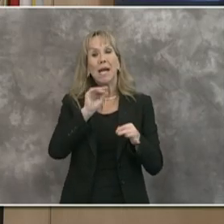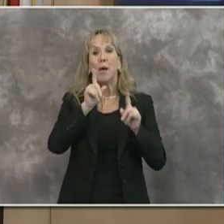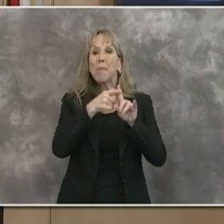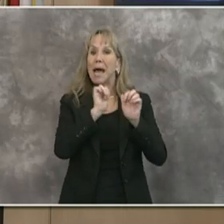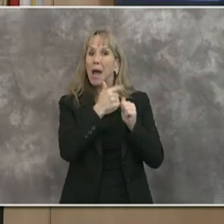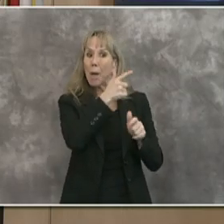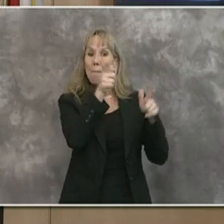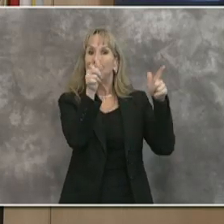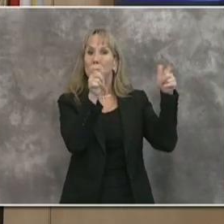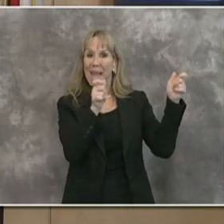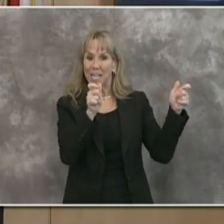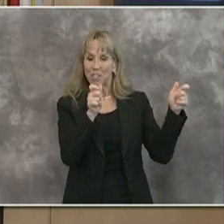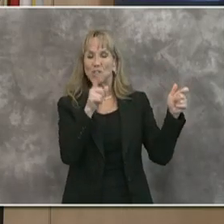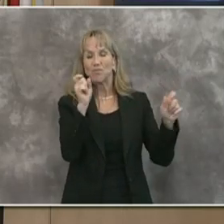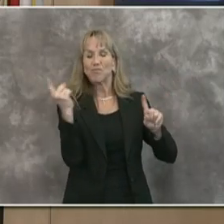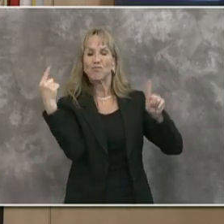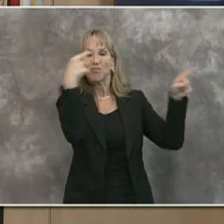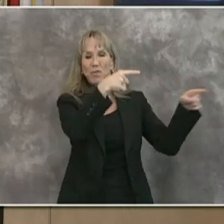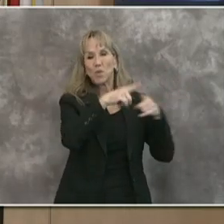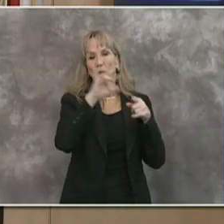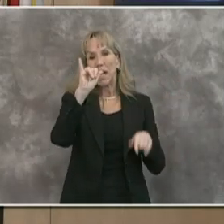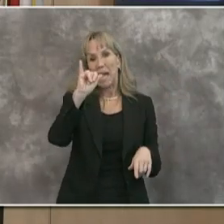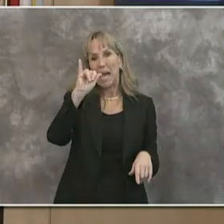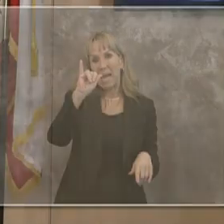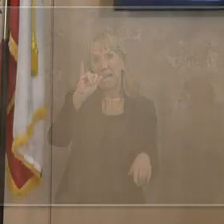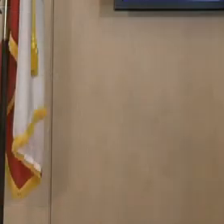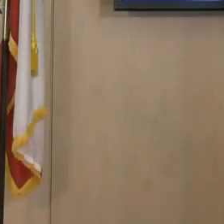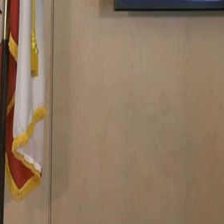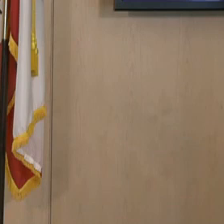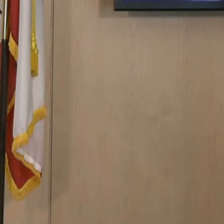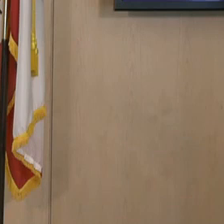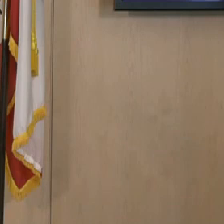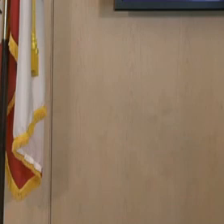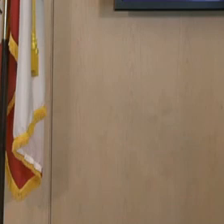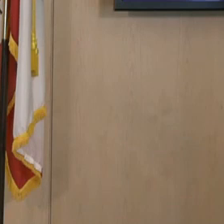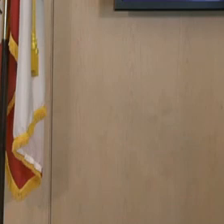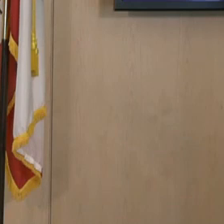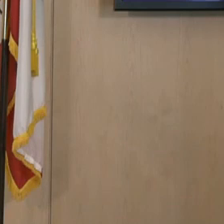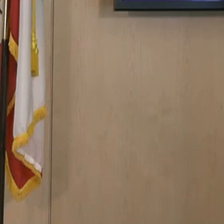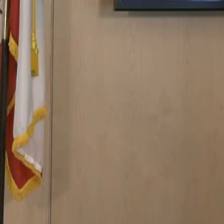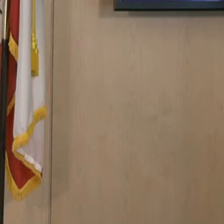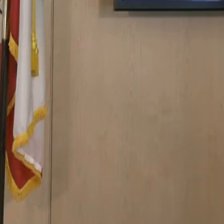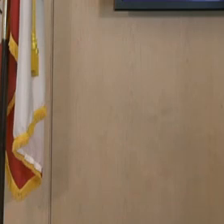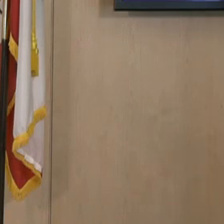of the outbreak should go to ICE. Thank you, Dr. McDonald.